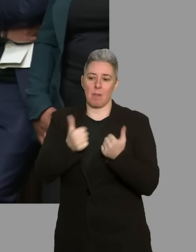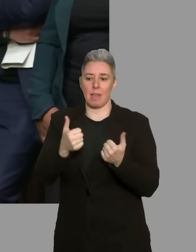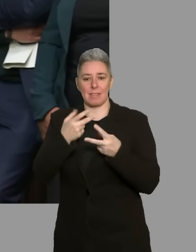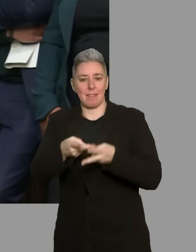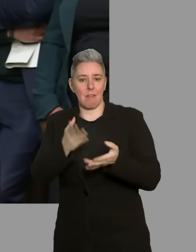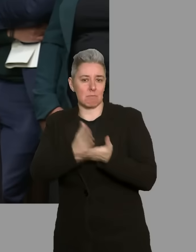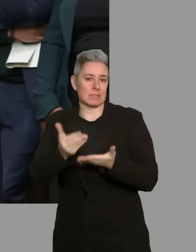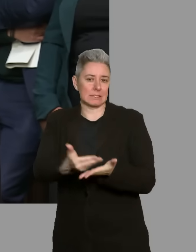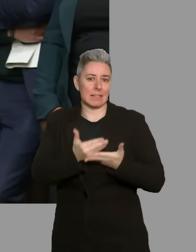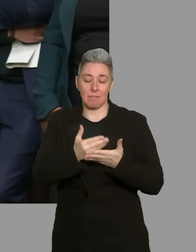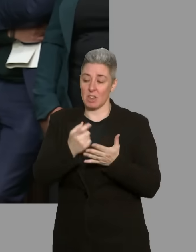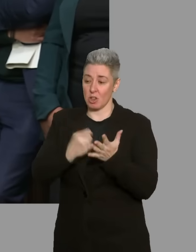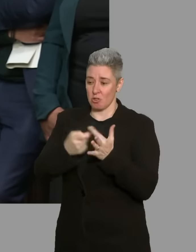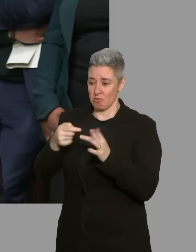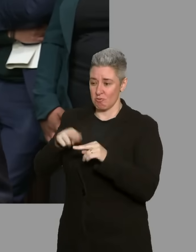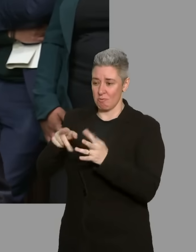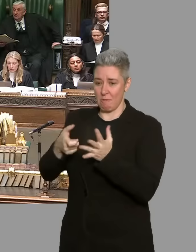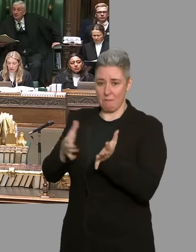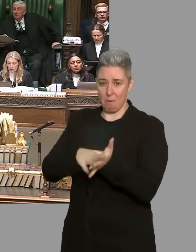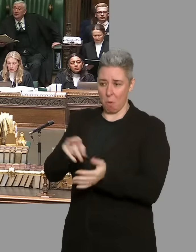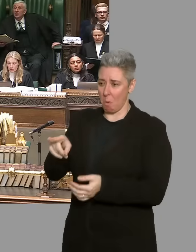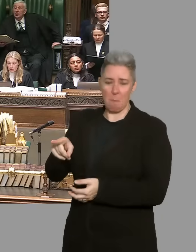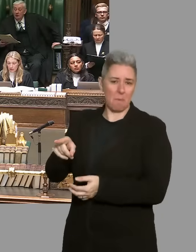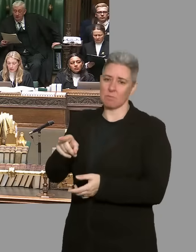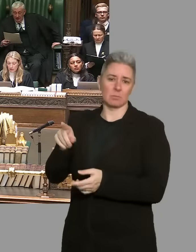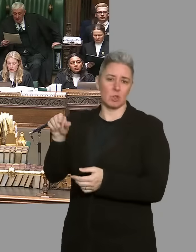be responsible for the health of this country?